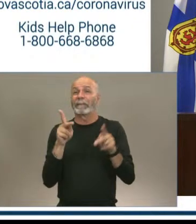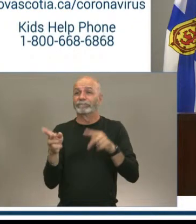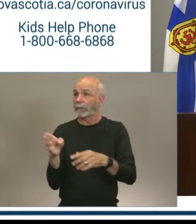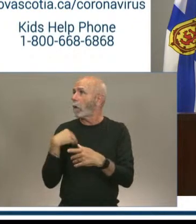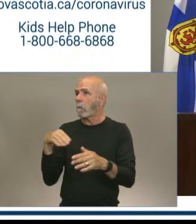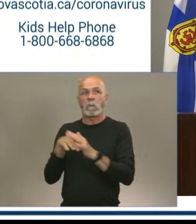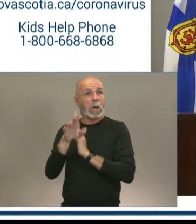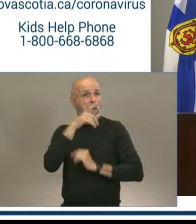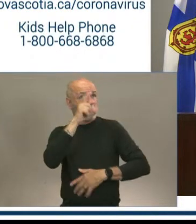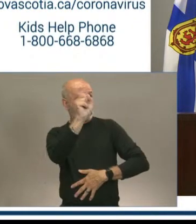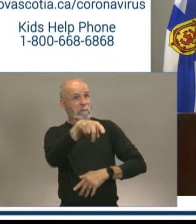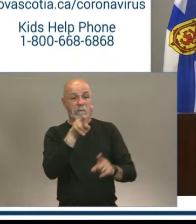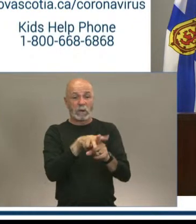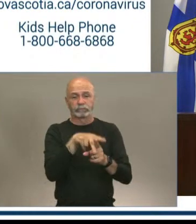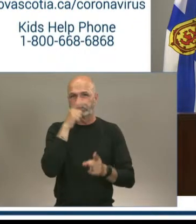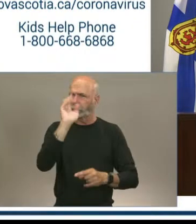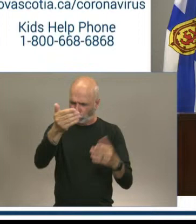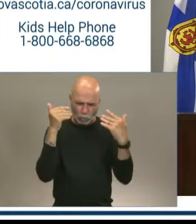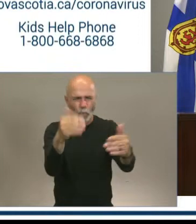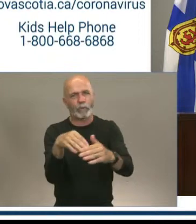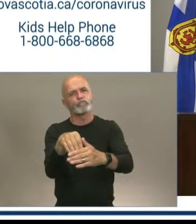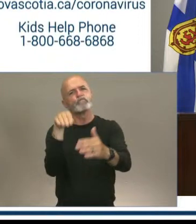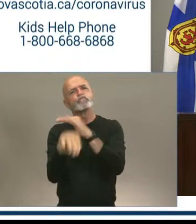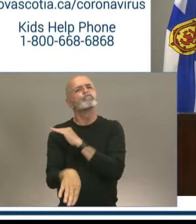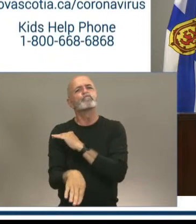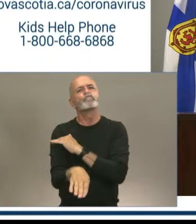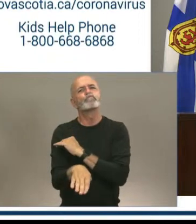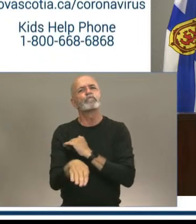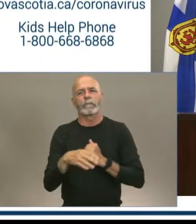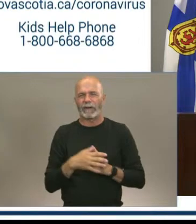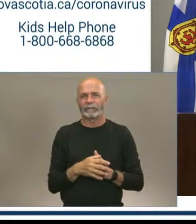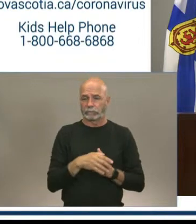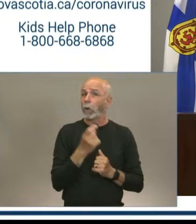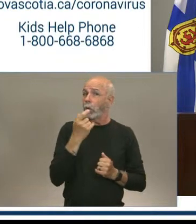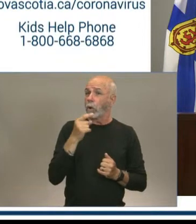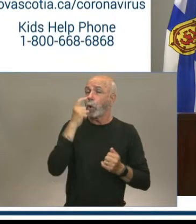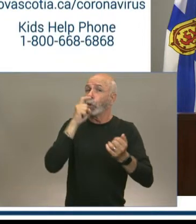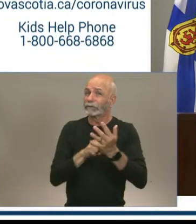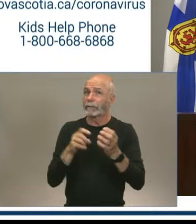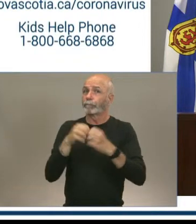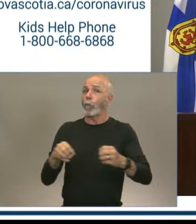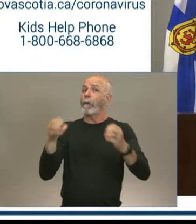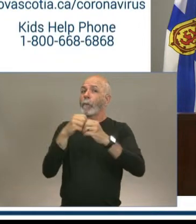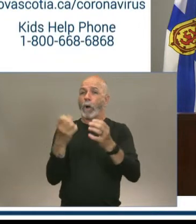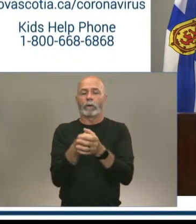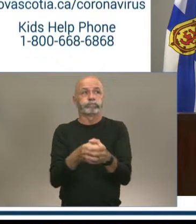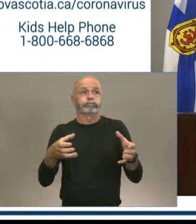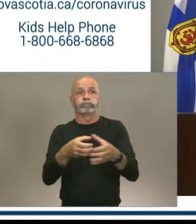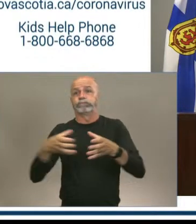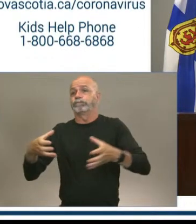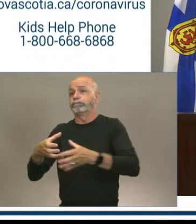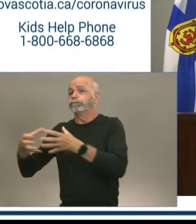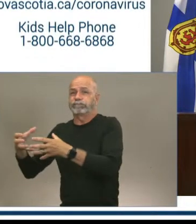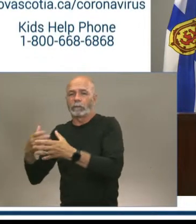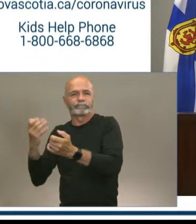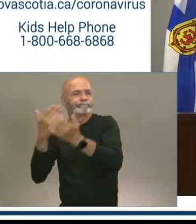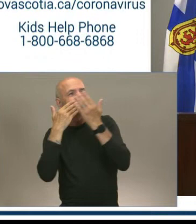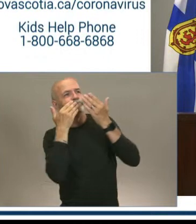for second dose. So and the numbers are rapidly growing. So just a great big thank you to you and all the teams there behind